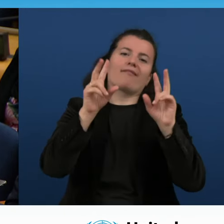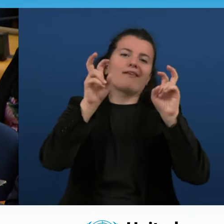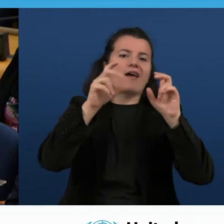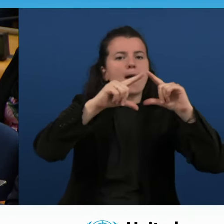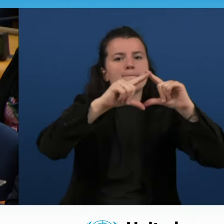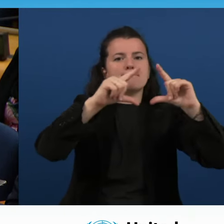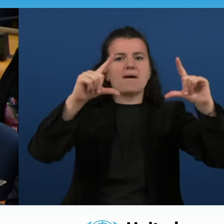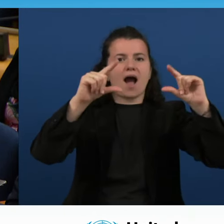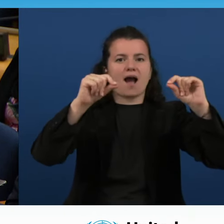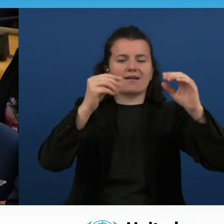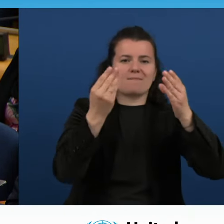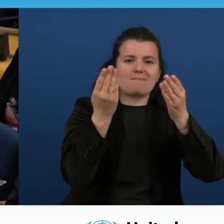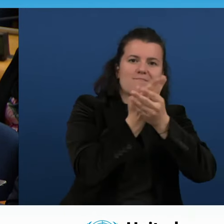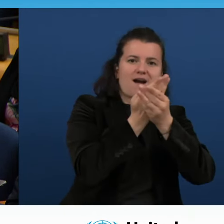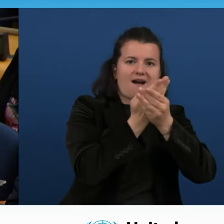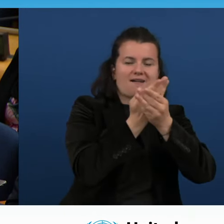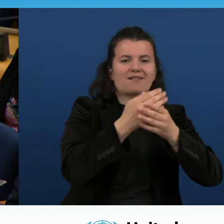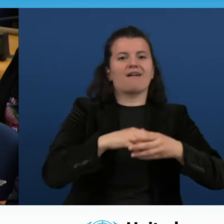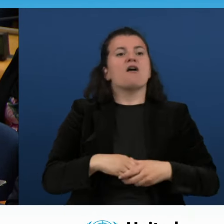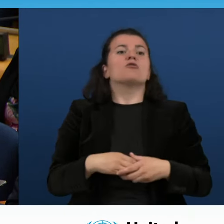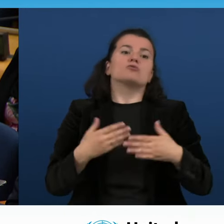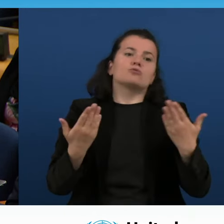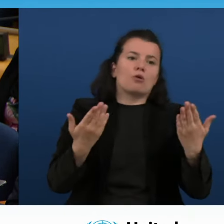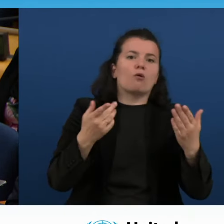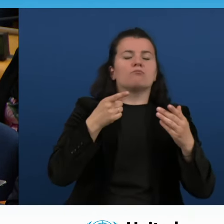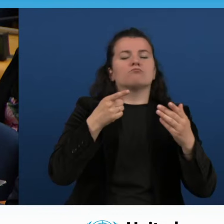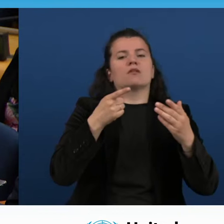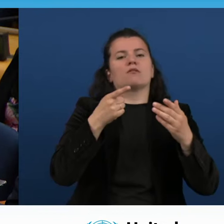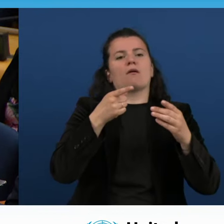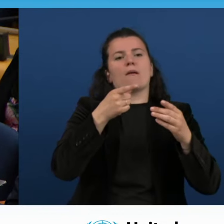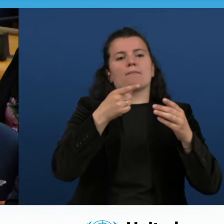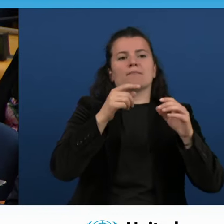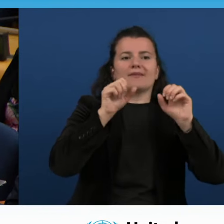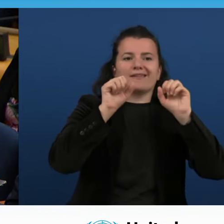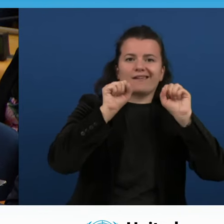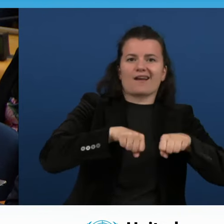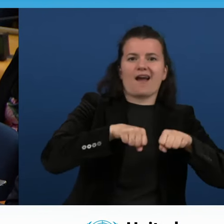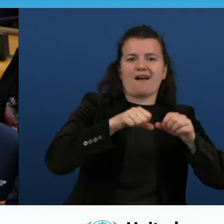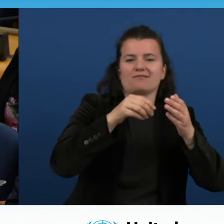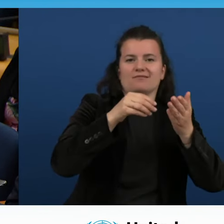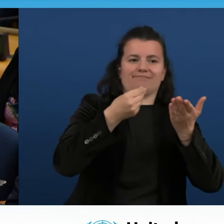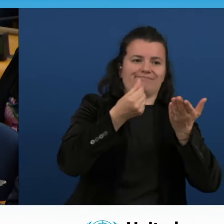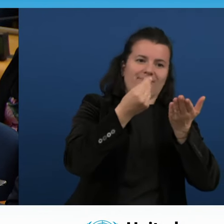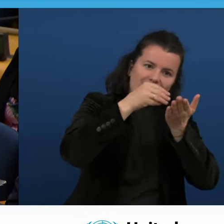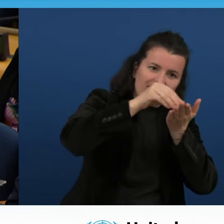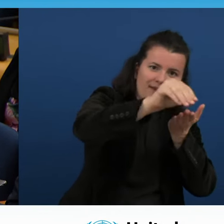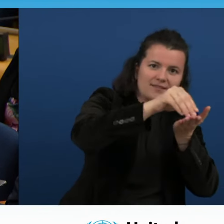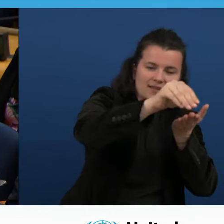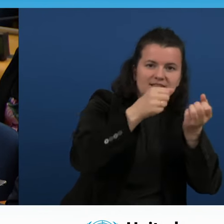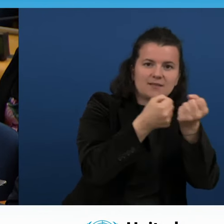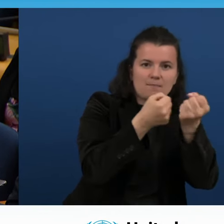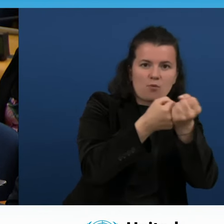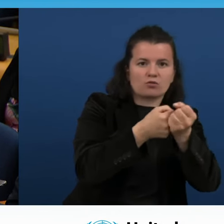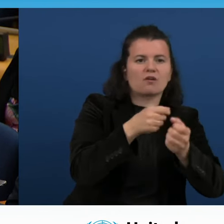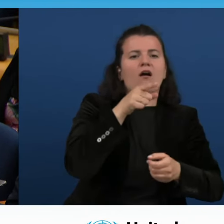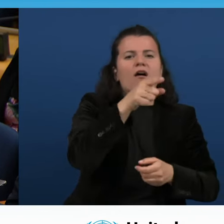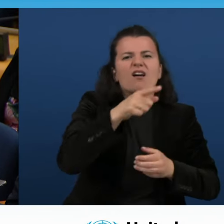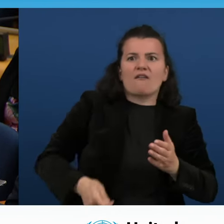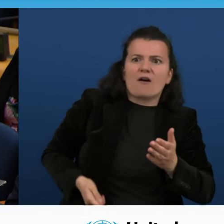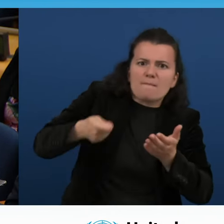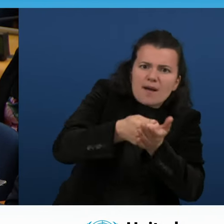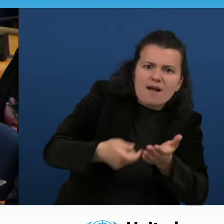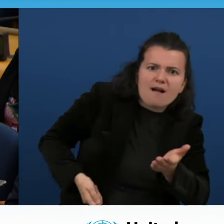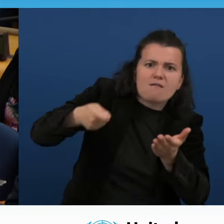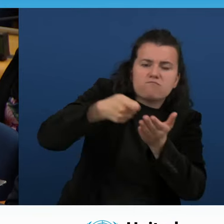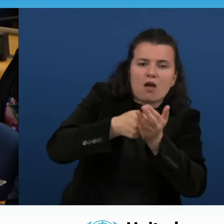indirect expenses for students during their university cycle as an approach to reduce the educational